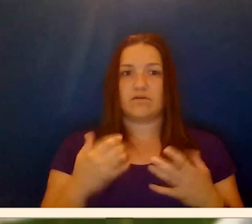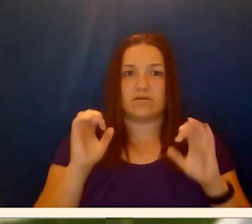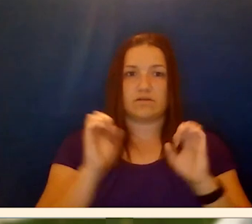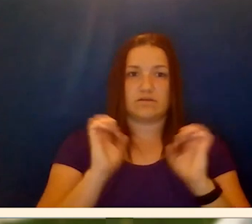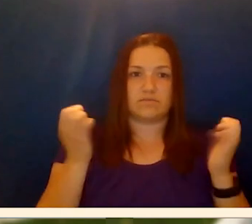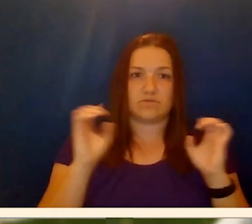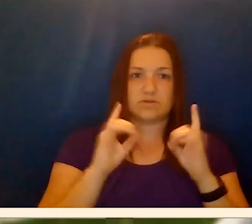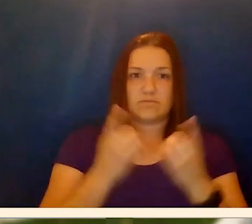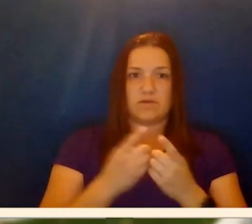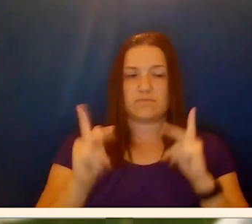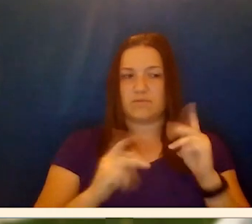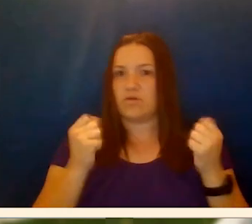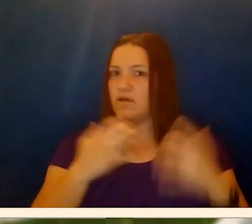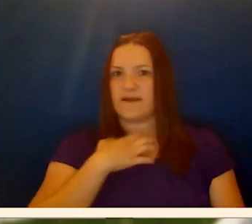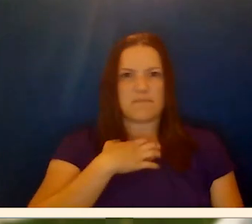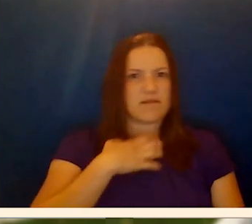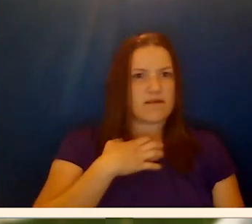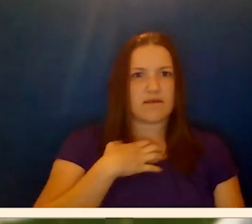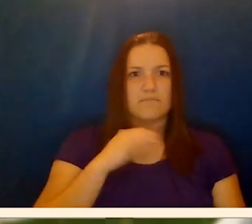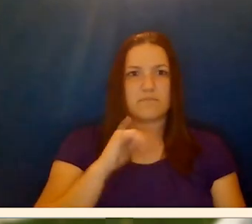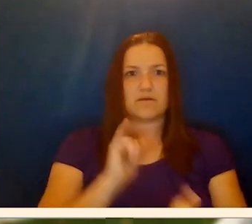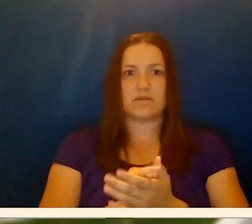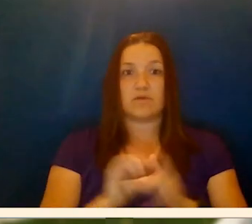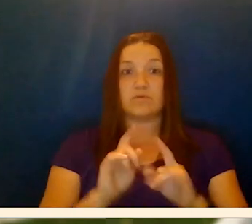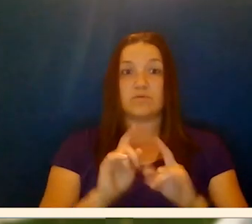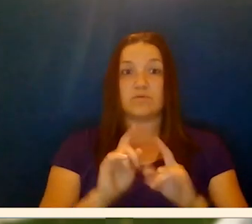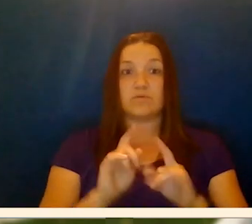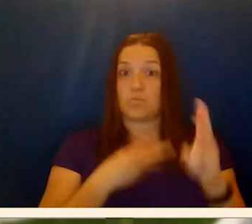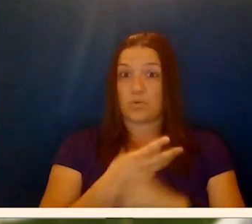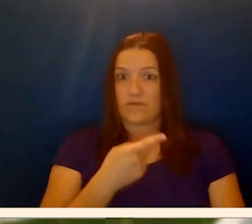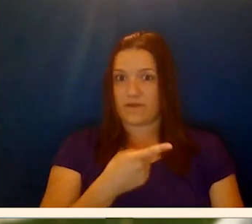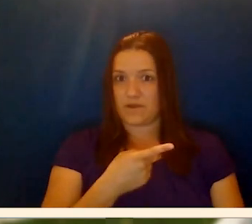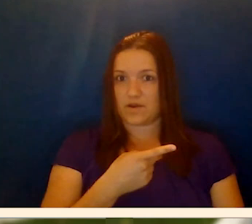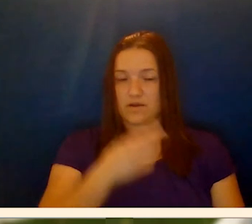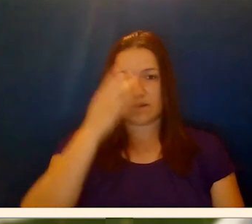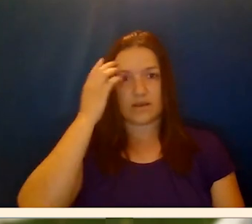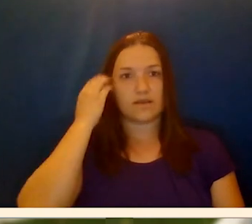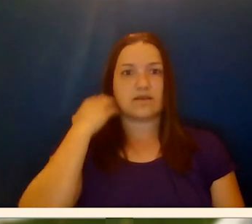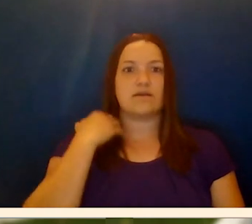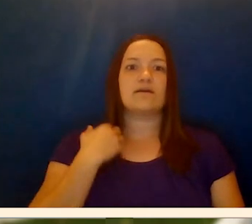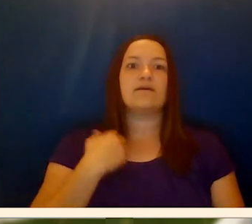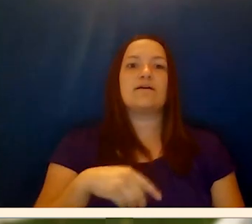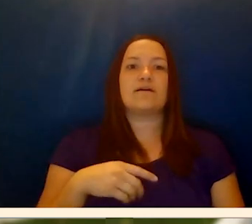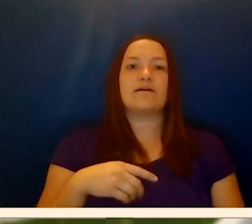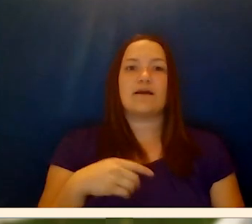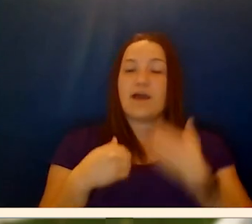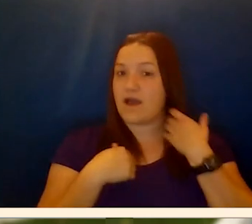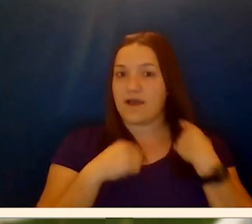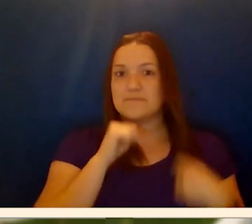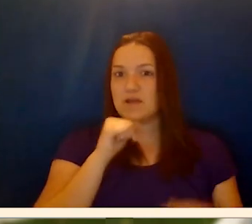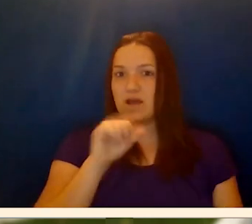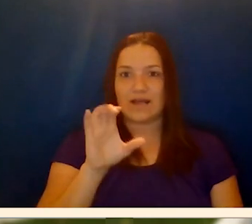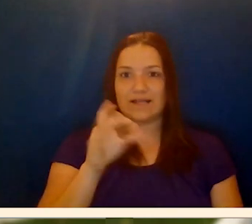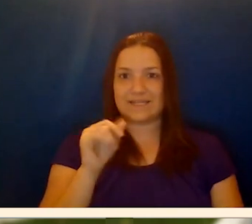ED. We get a lot of complaints, but that is a different world. It is. I'm Did non-clinical. your heart start